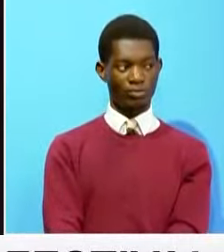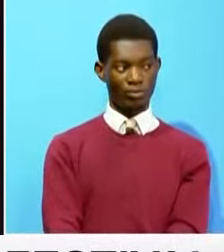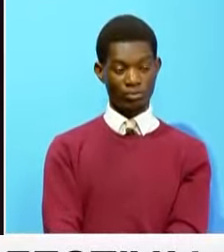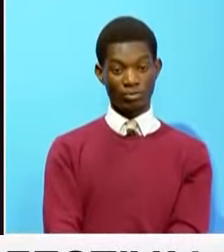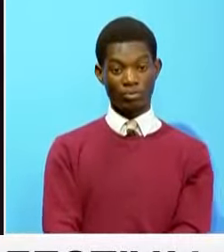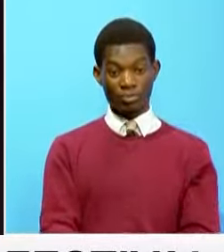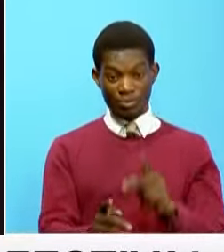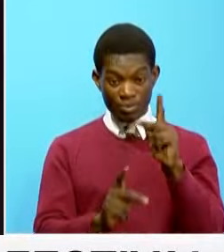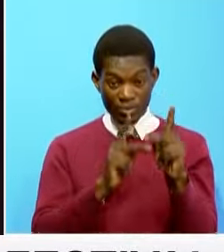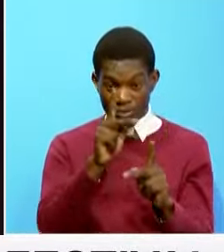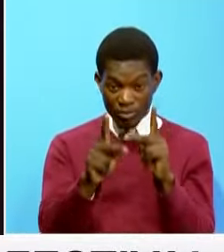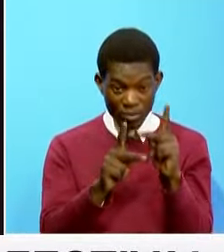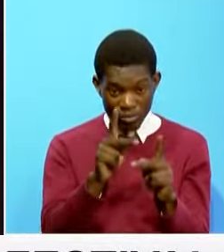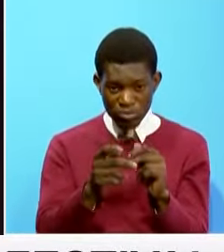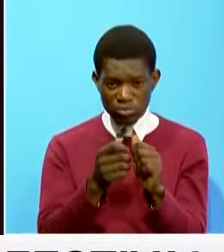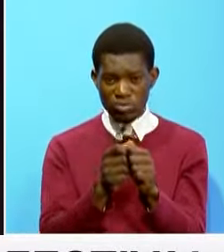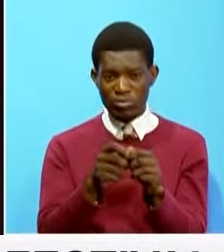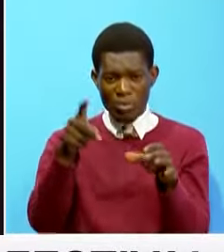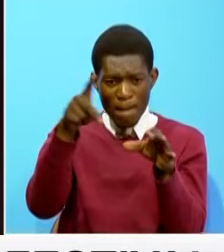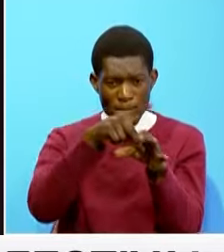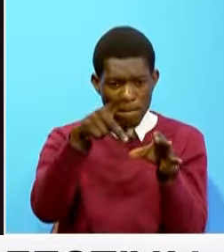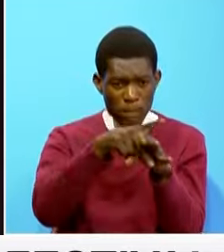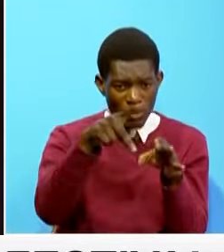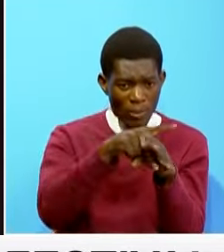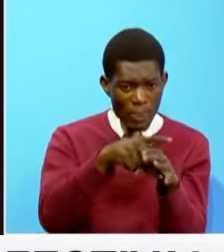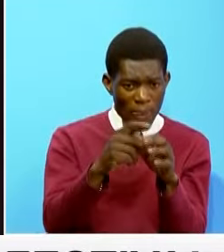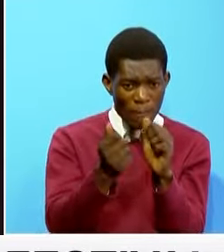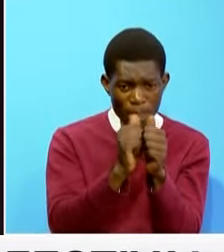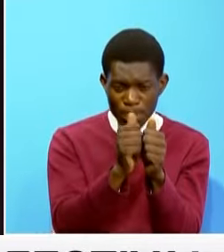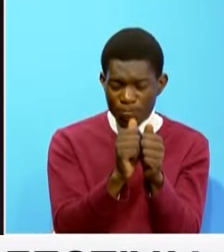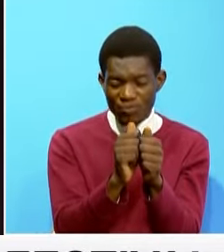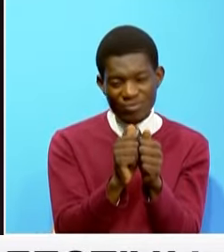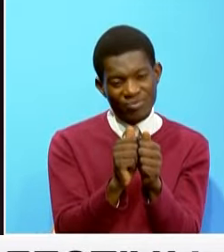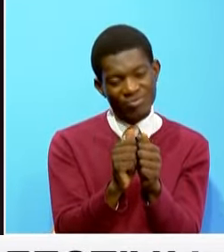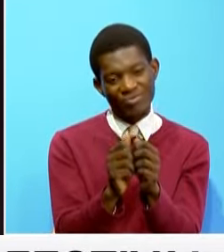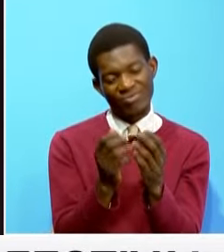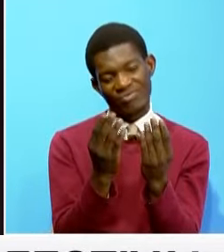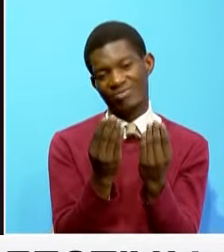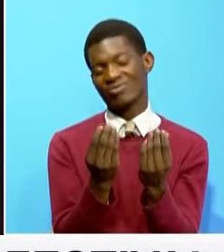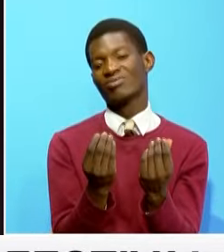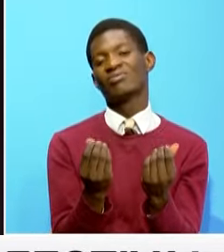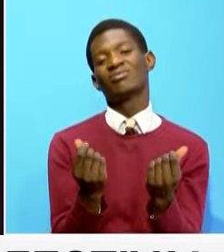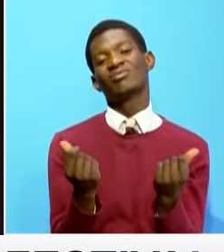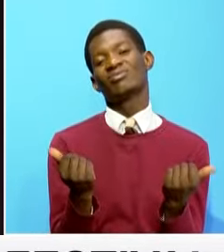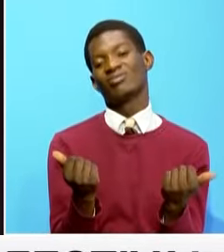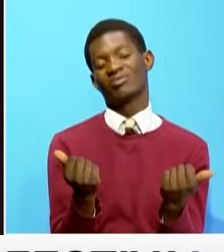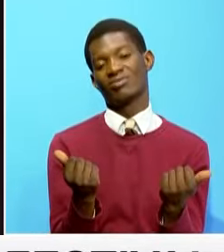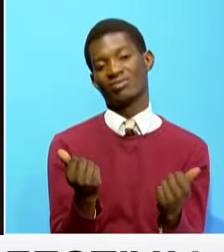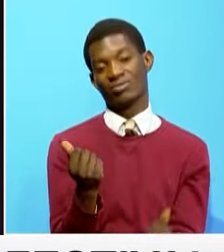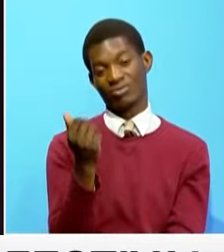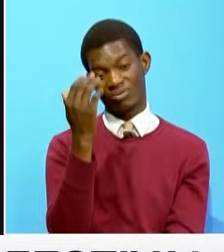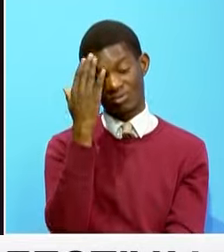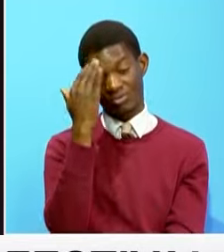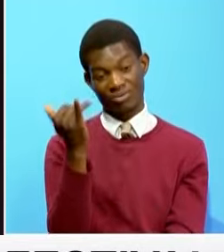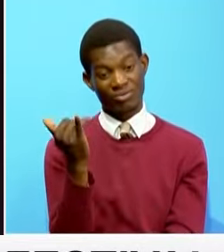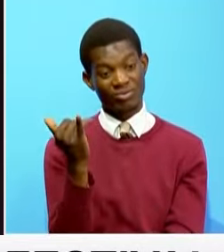of people in discipline activities within the communities, as it is viewed as a